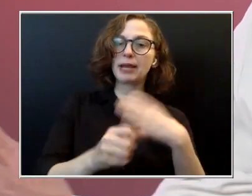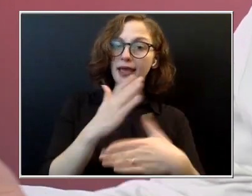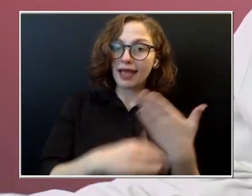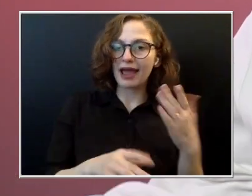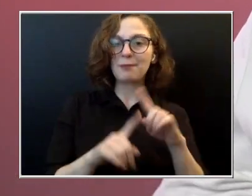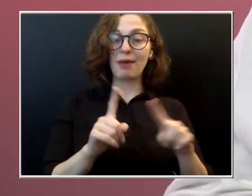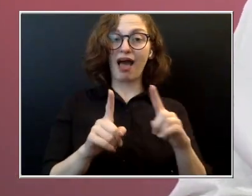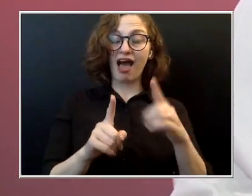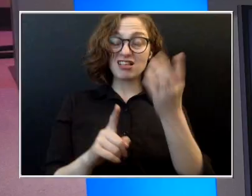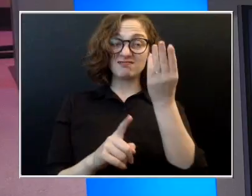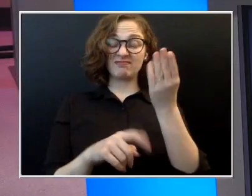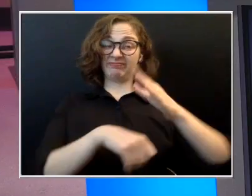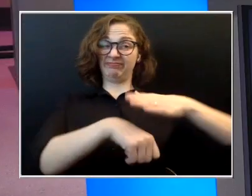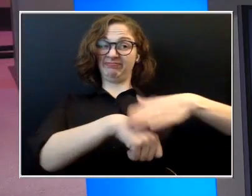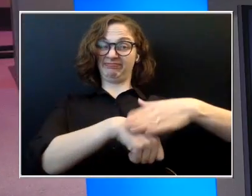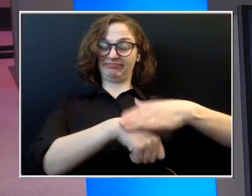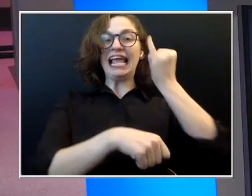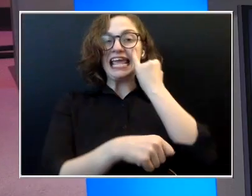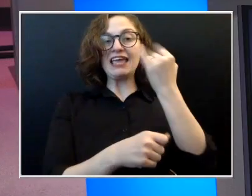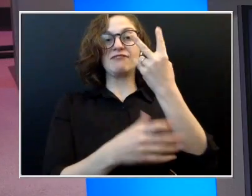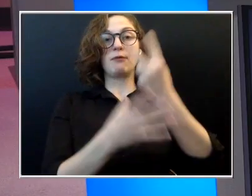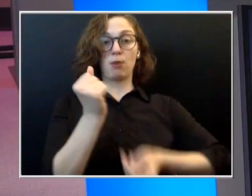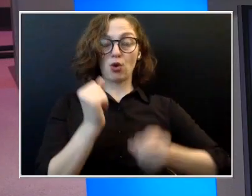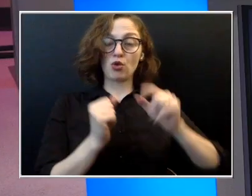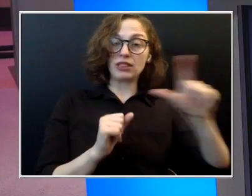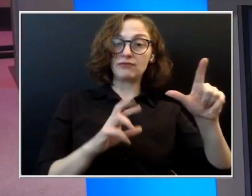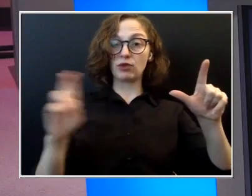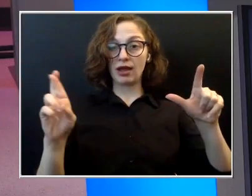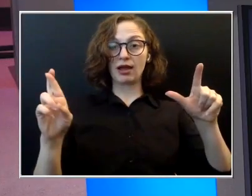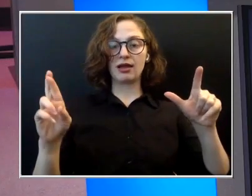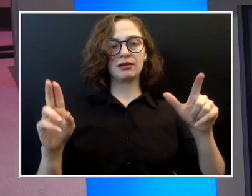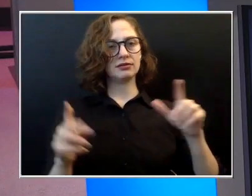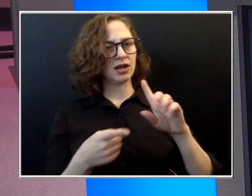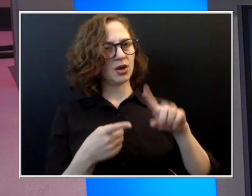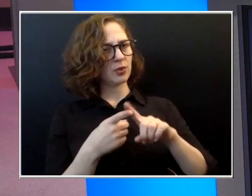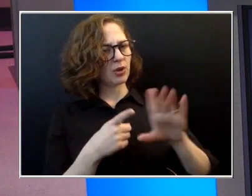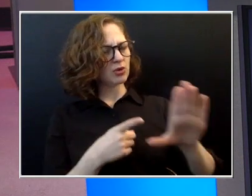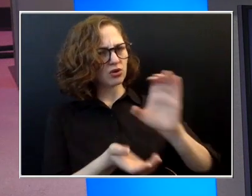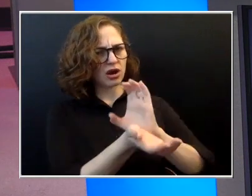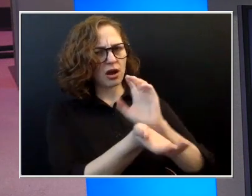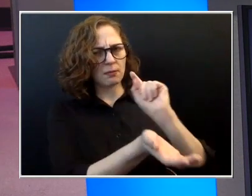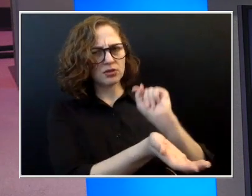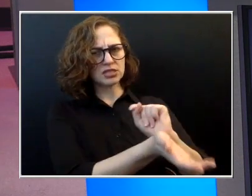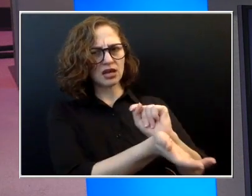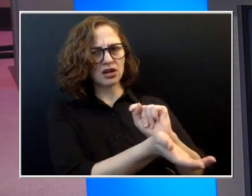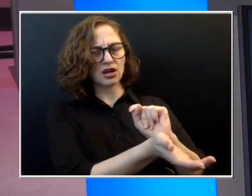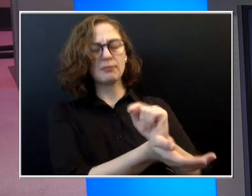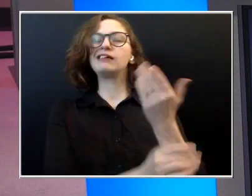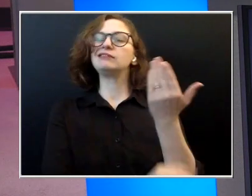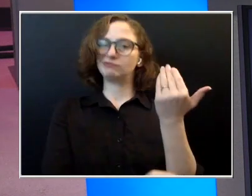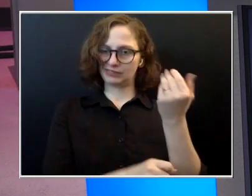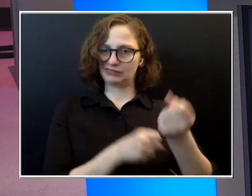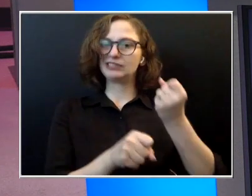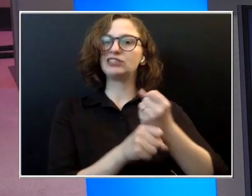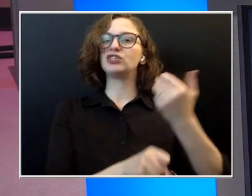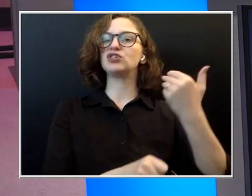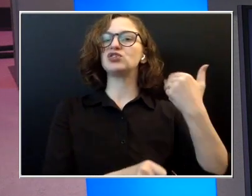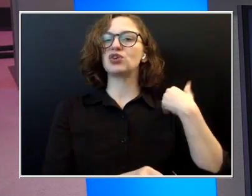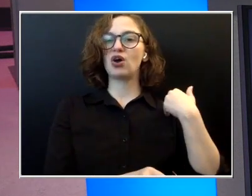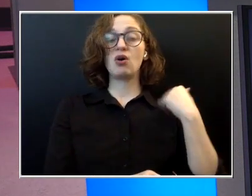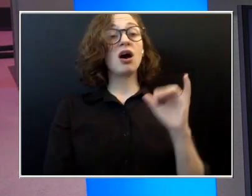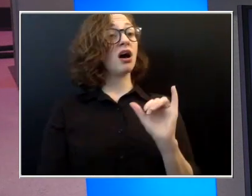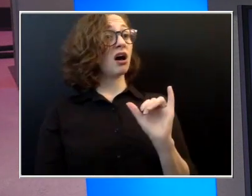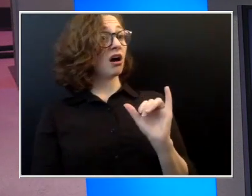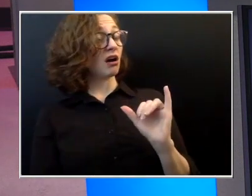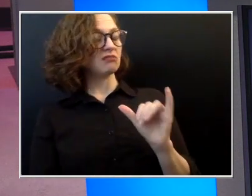And Rick, when was your carpal tunnel? About 15 years ago. So you That's had when it started. I had surgery on both arms.